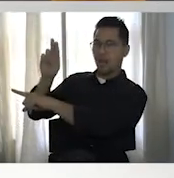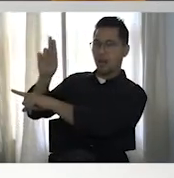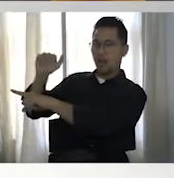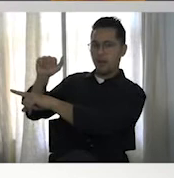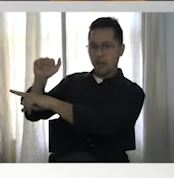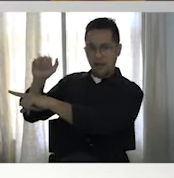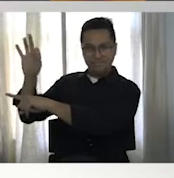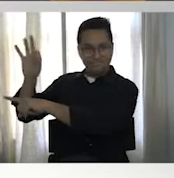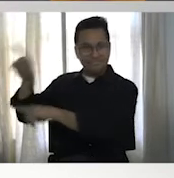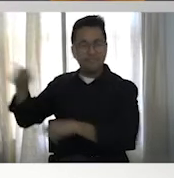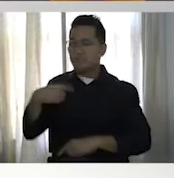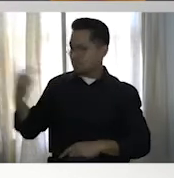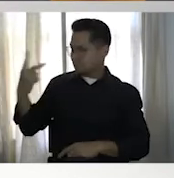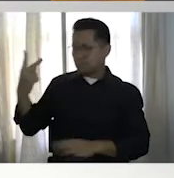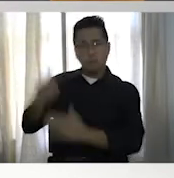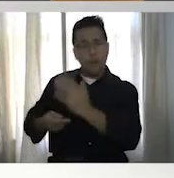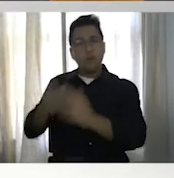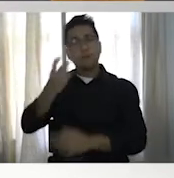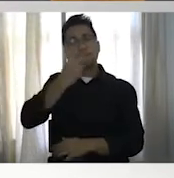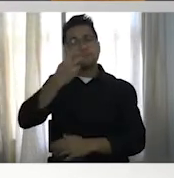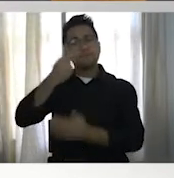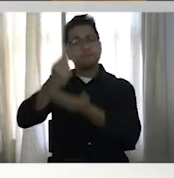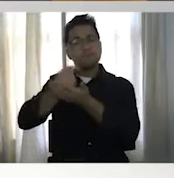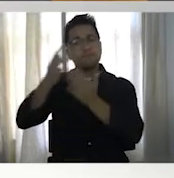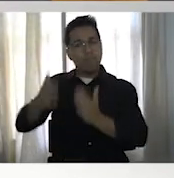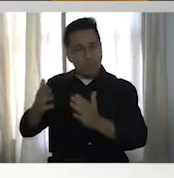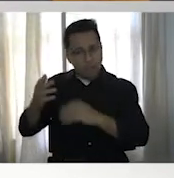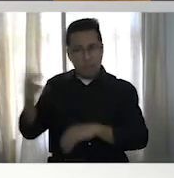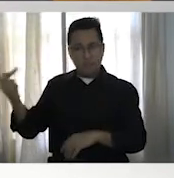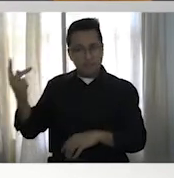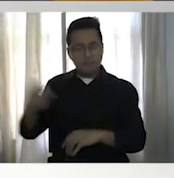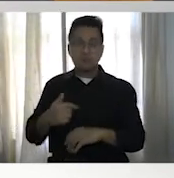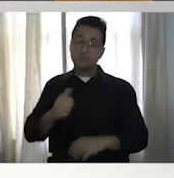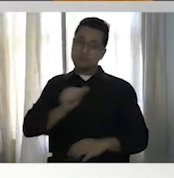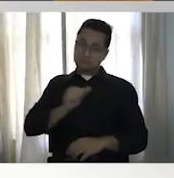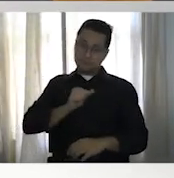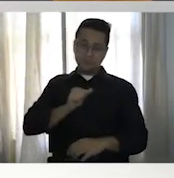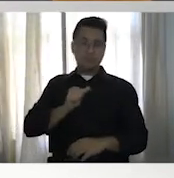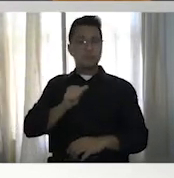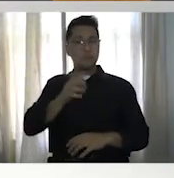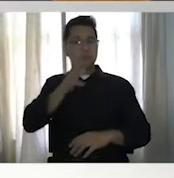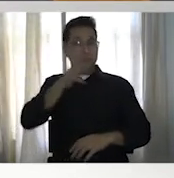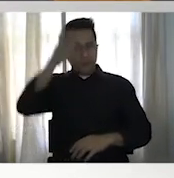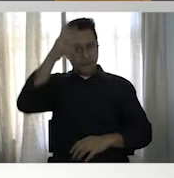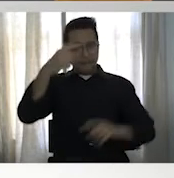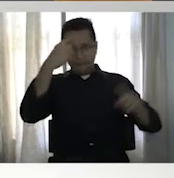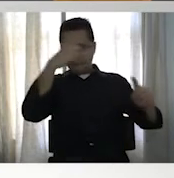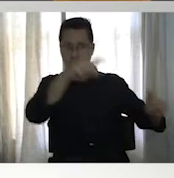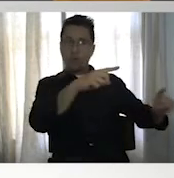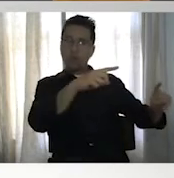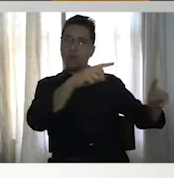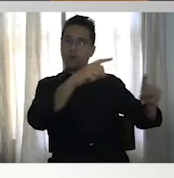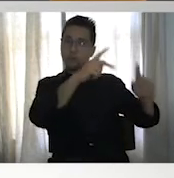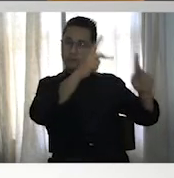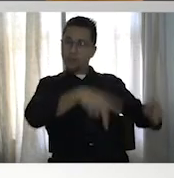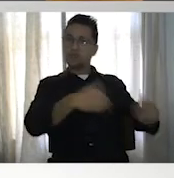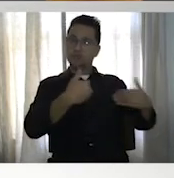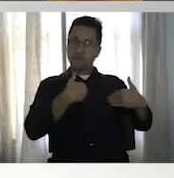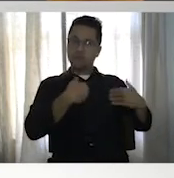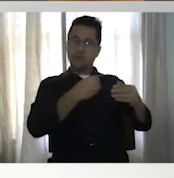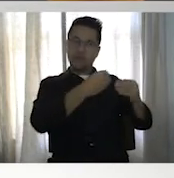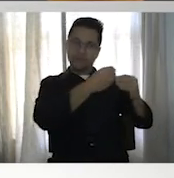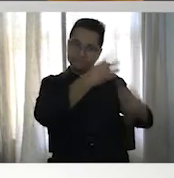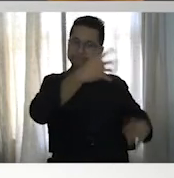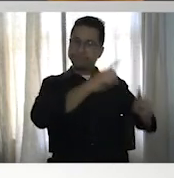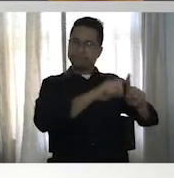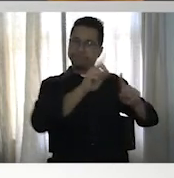and we are both speech pathologists. As I told you, I am the parent of a multiply handicapped young man.